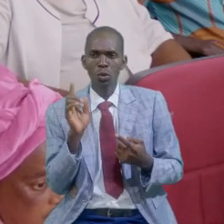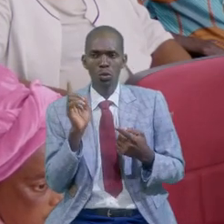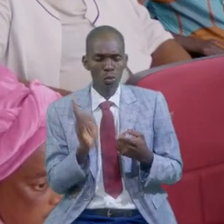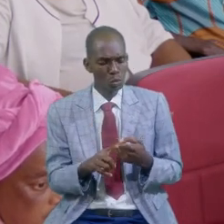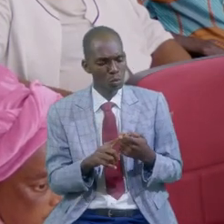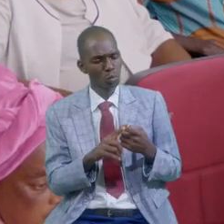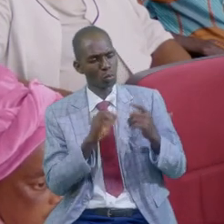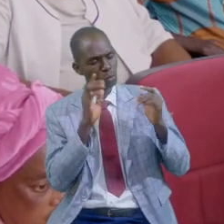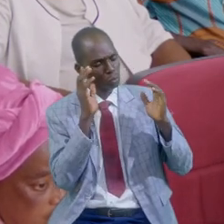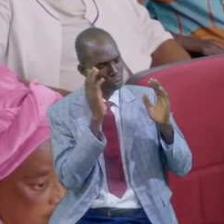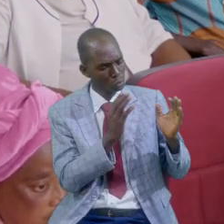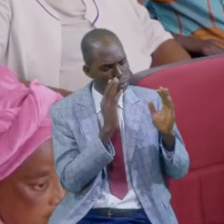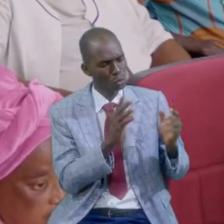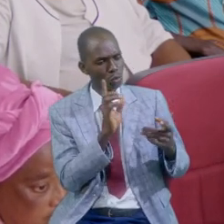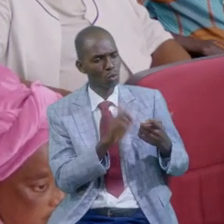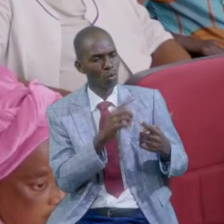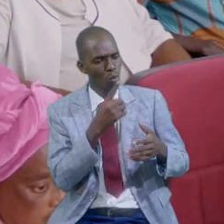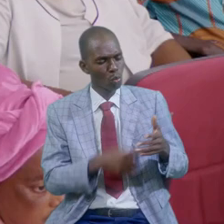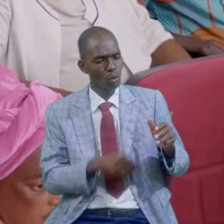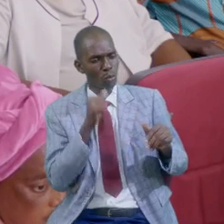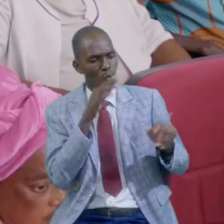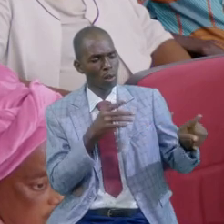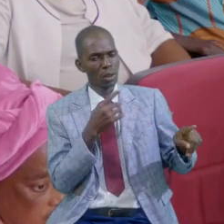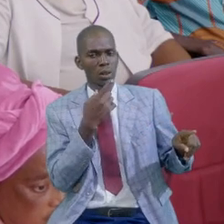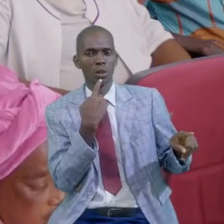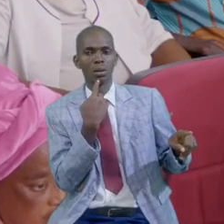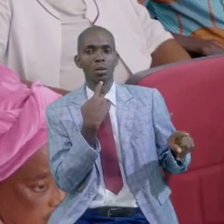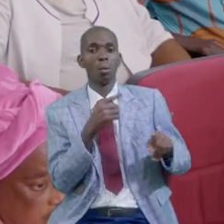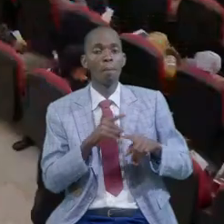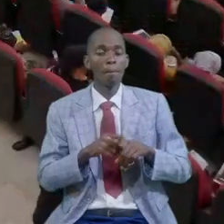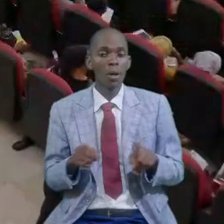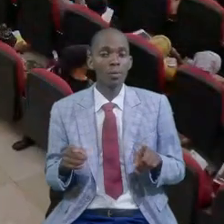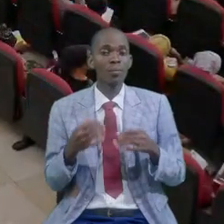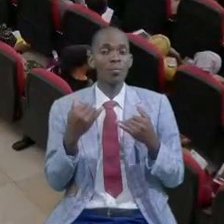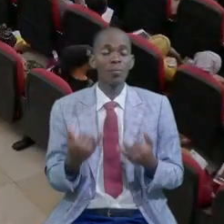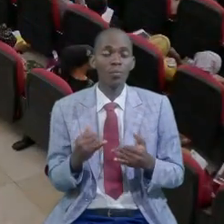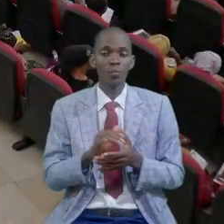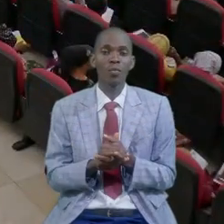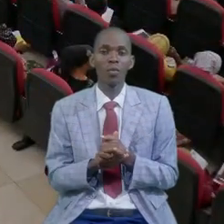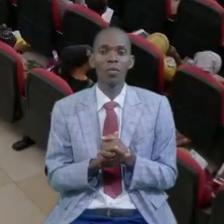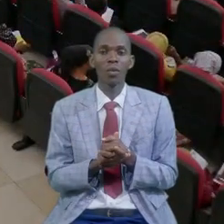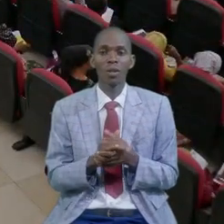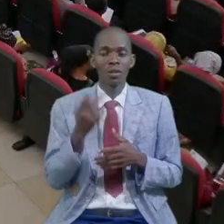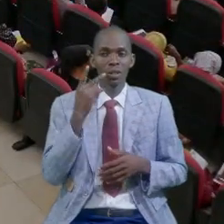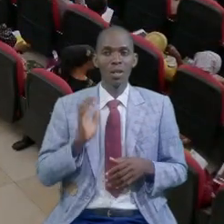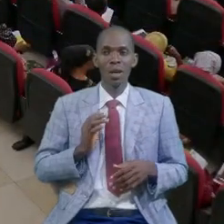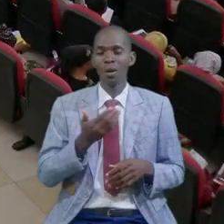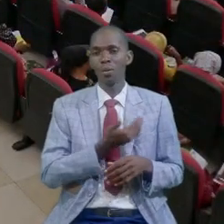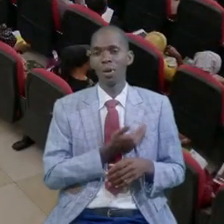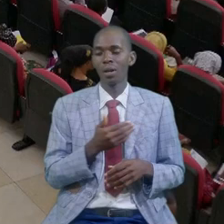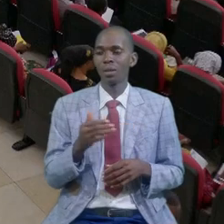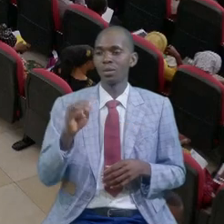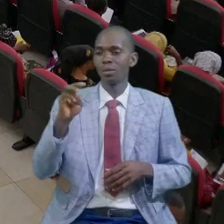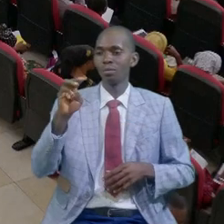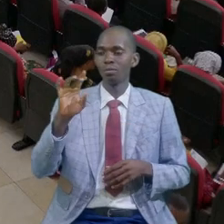what she has said, or you have a choice. Now, you see our media people, you might have noticed in all